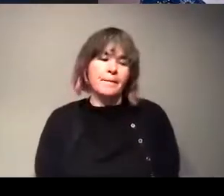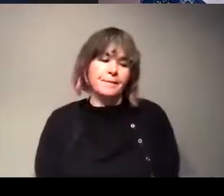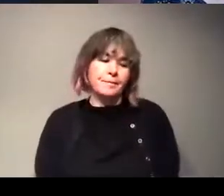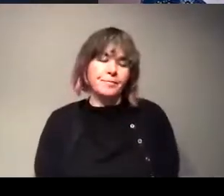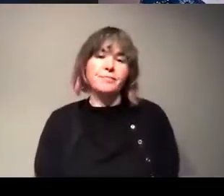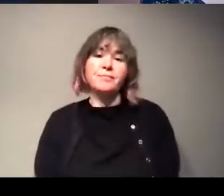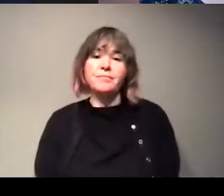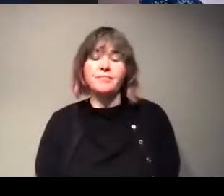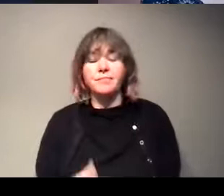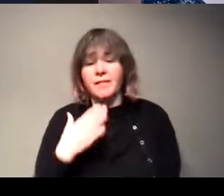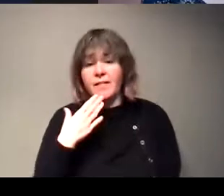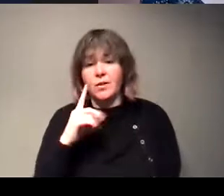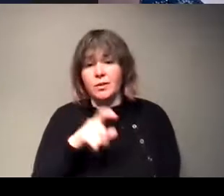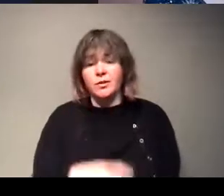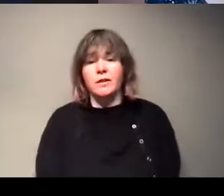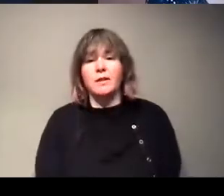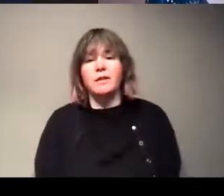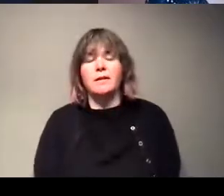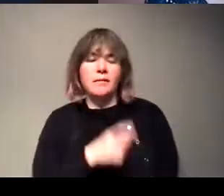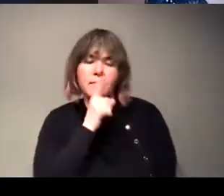That's a great question. Sorry, I won't comment on the